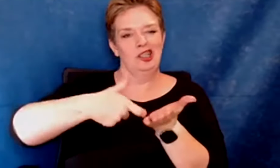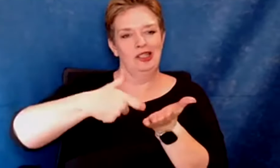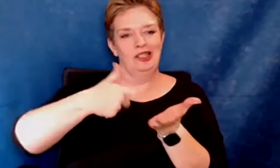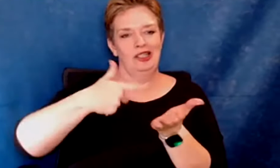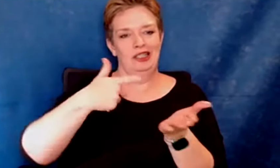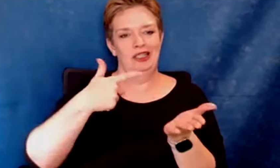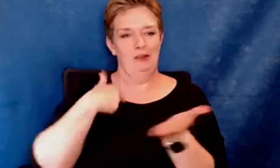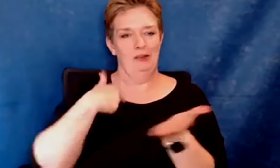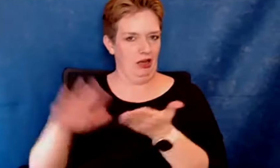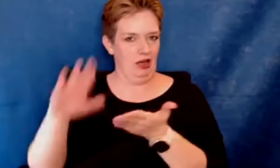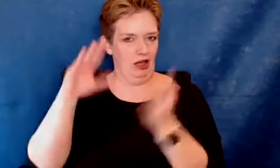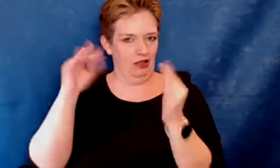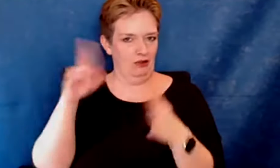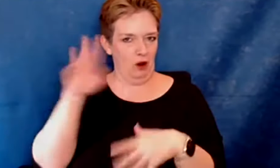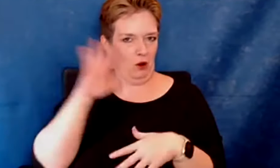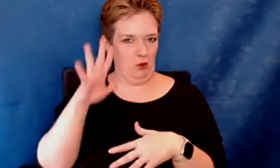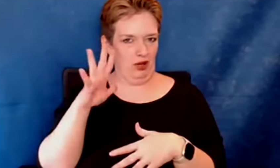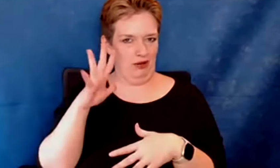so